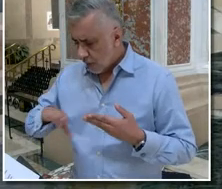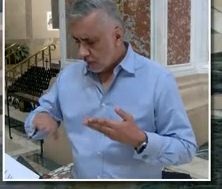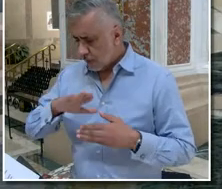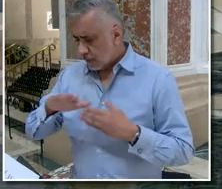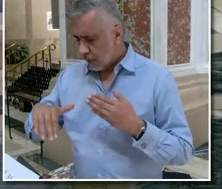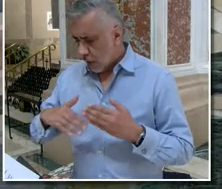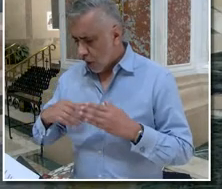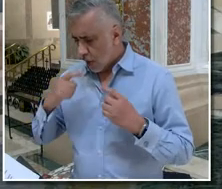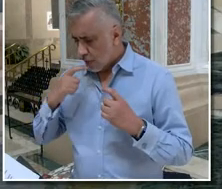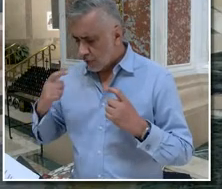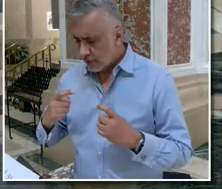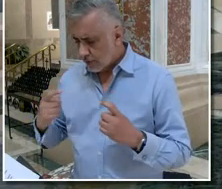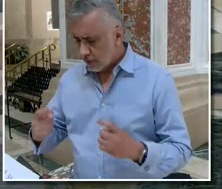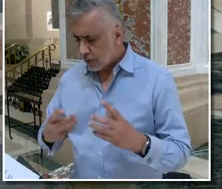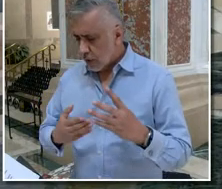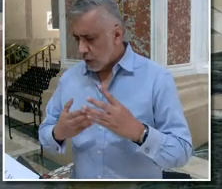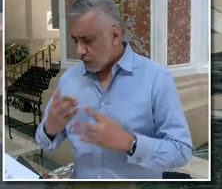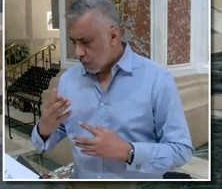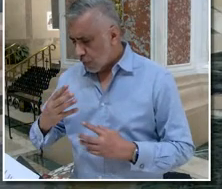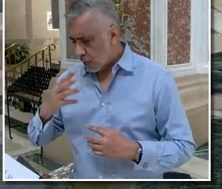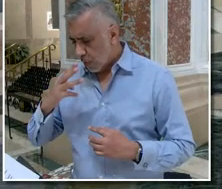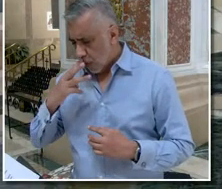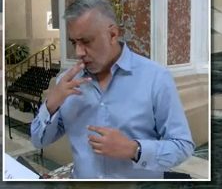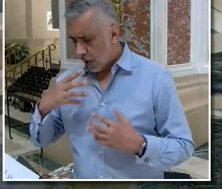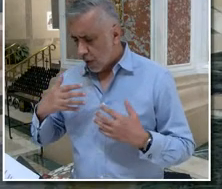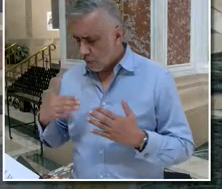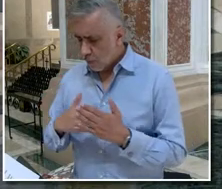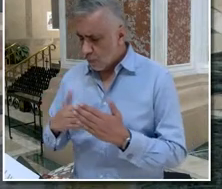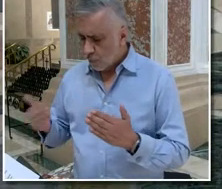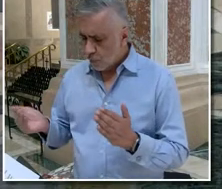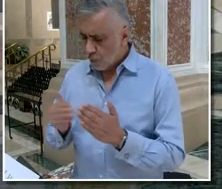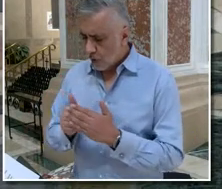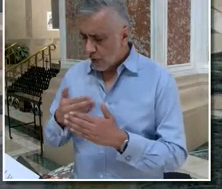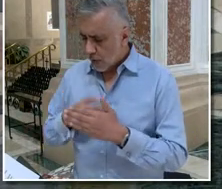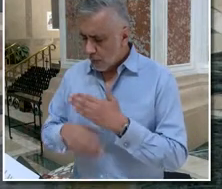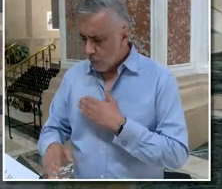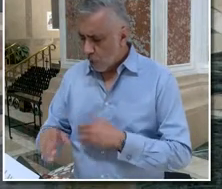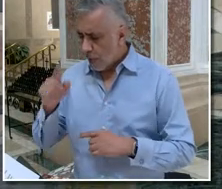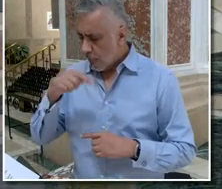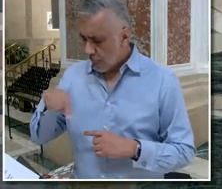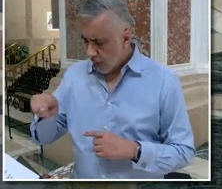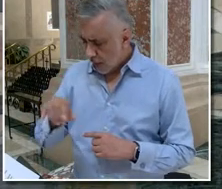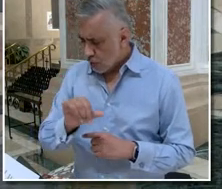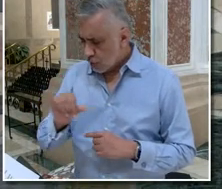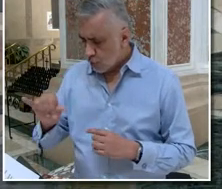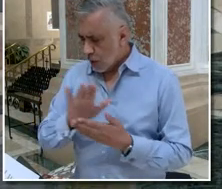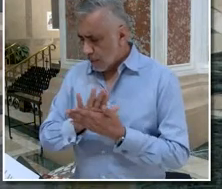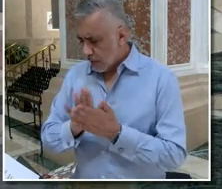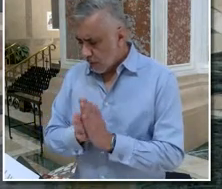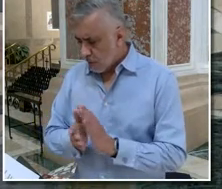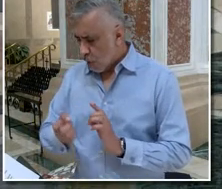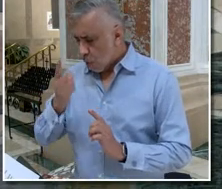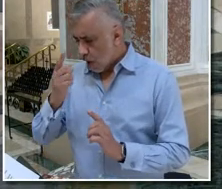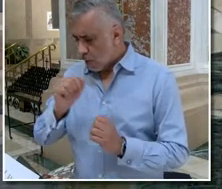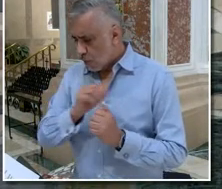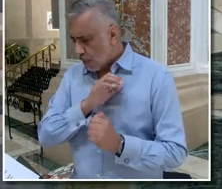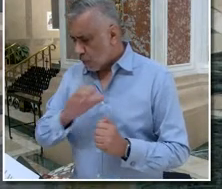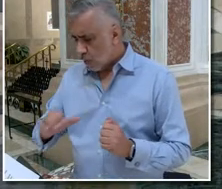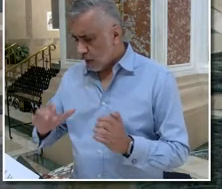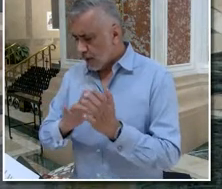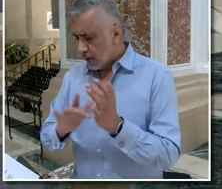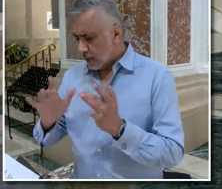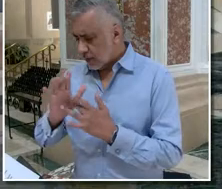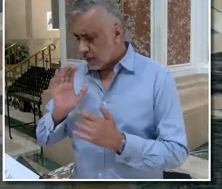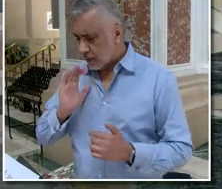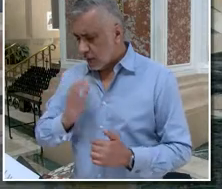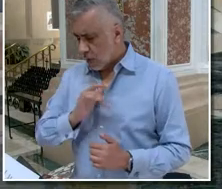their sins through the waters of rebirth, they too may be one with Christ Jesus,